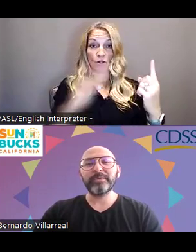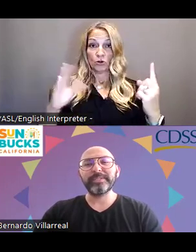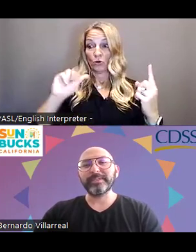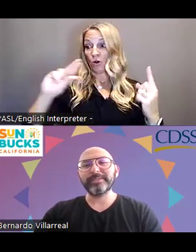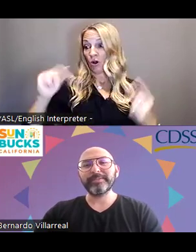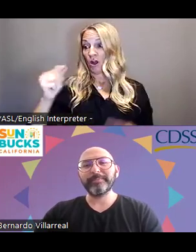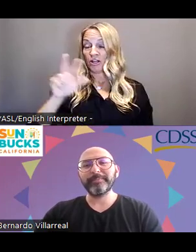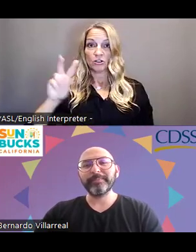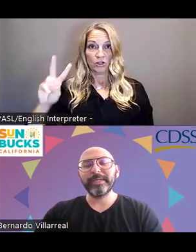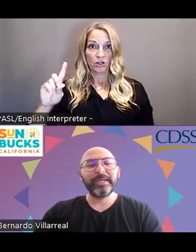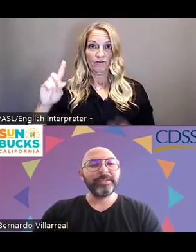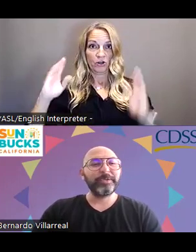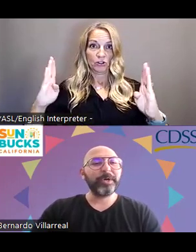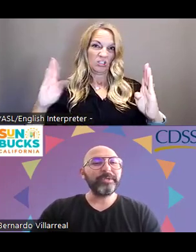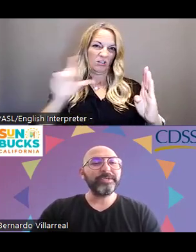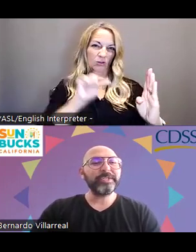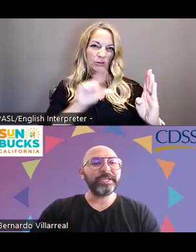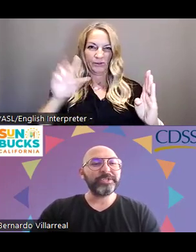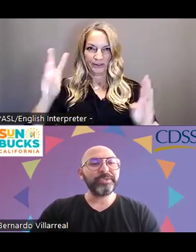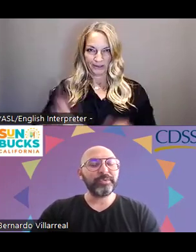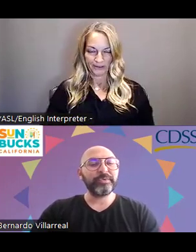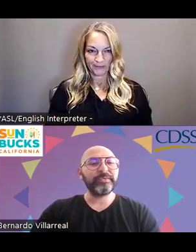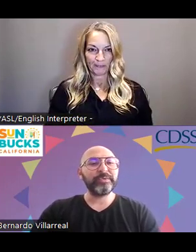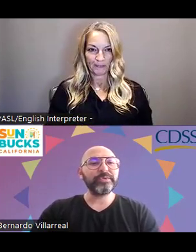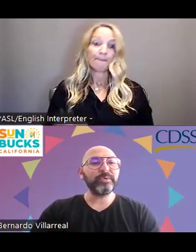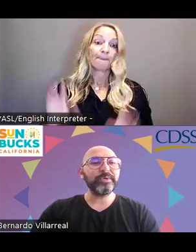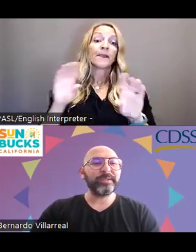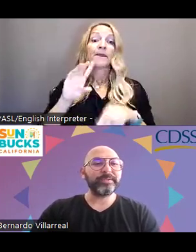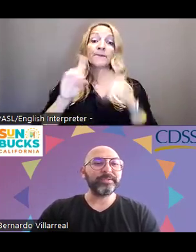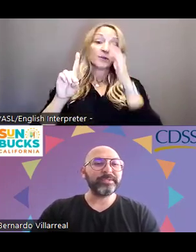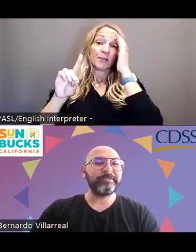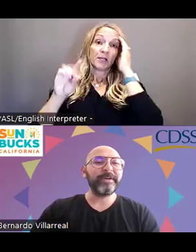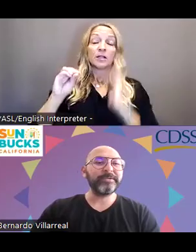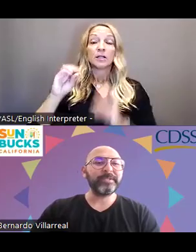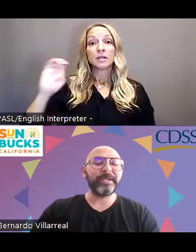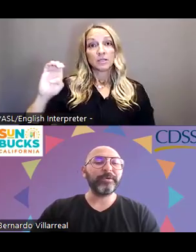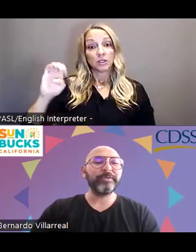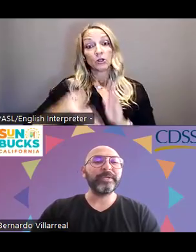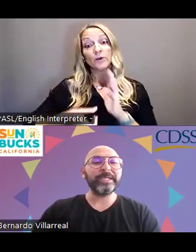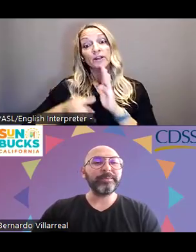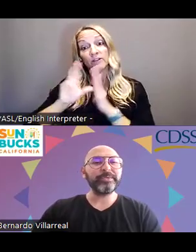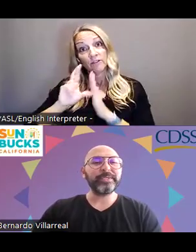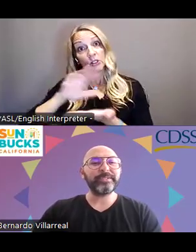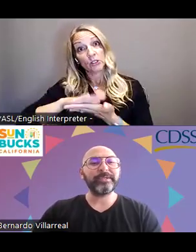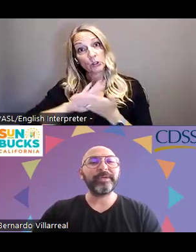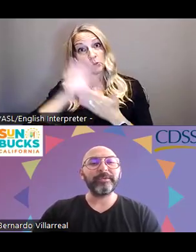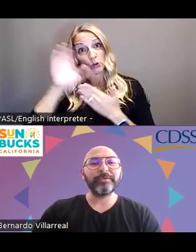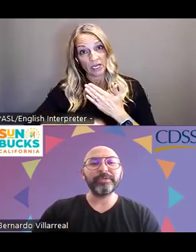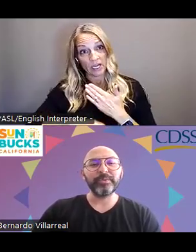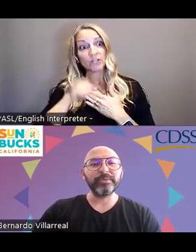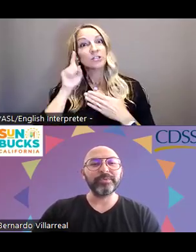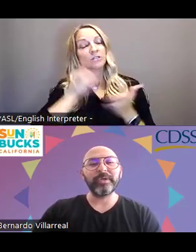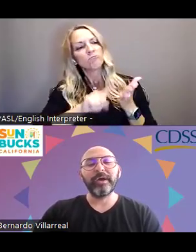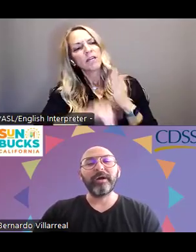31st, 2026. The Department of Education reviewed school calendars and found that over 90%